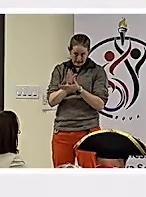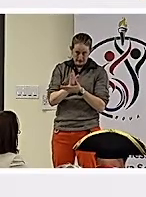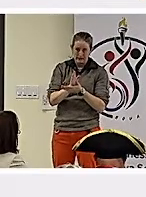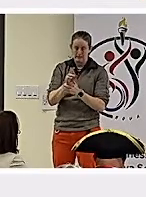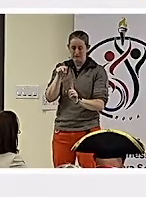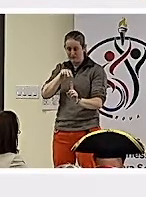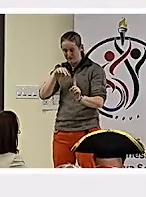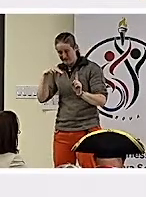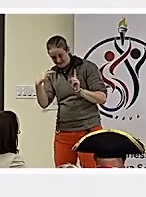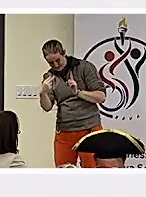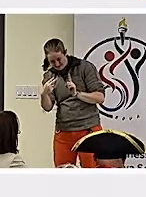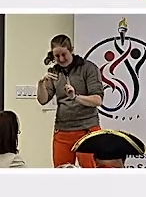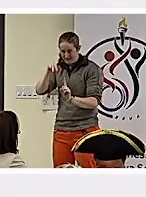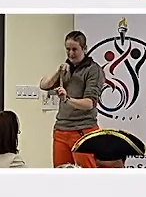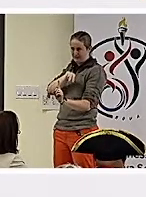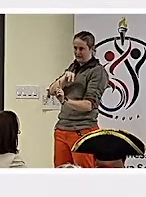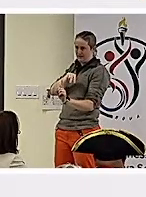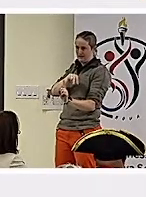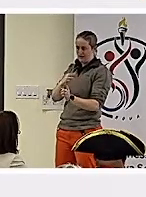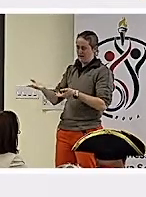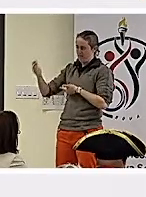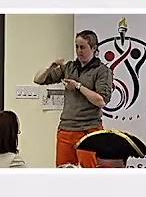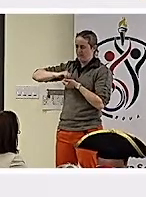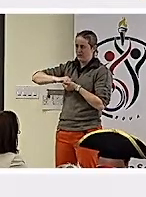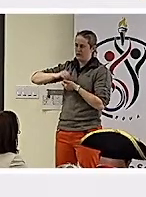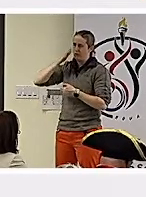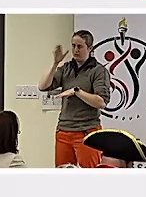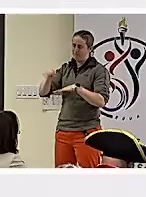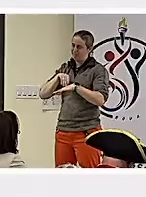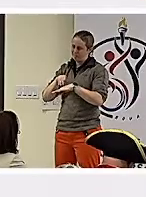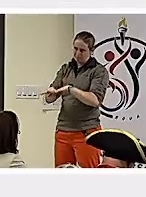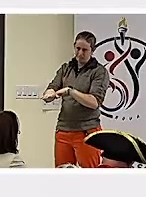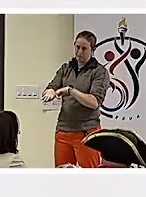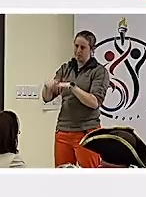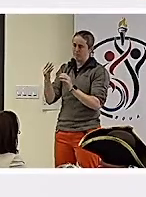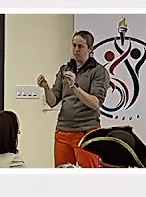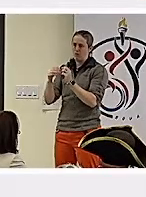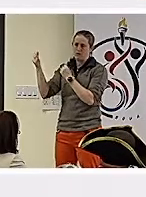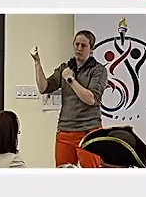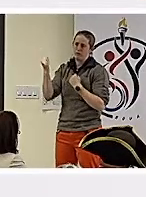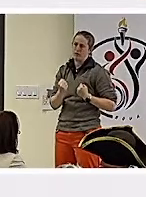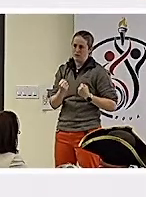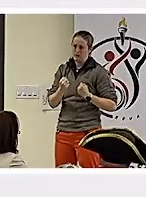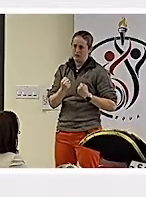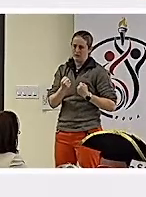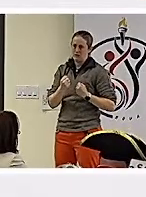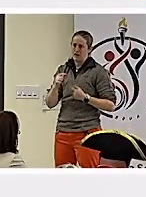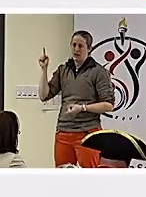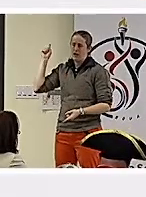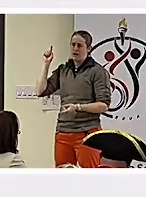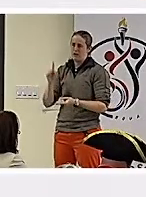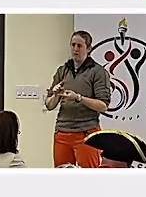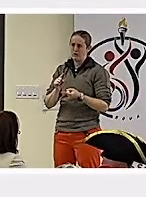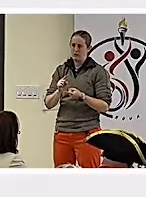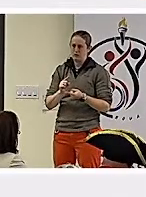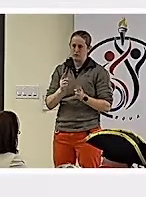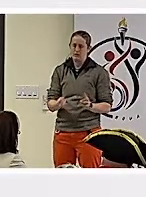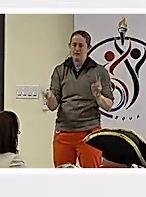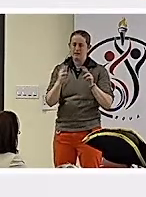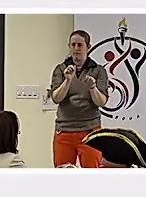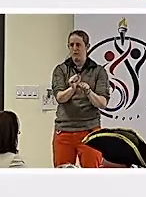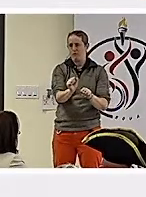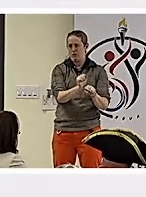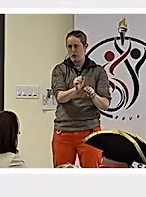lens, the partnership can strengthen collective impact while reducing duplication and deepening